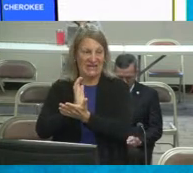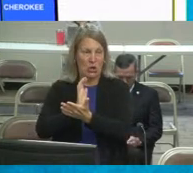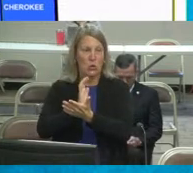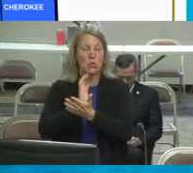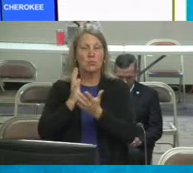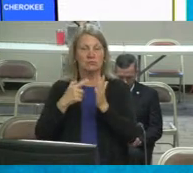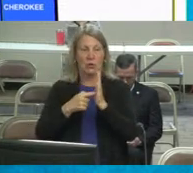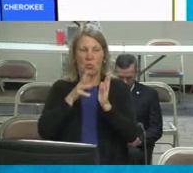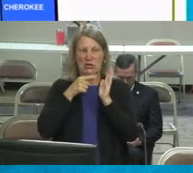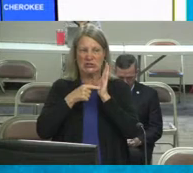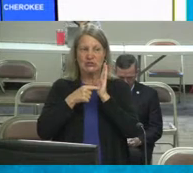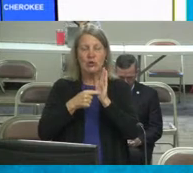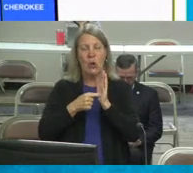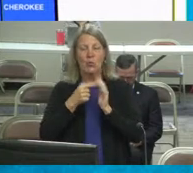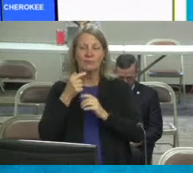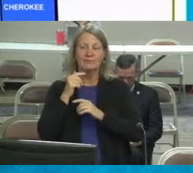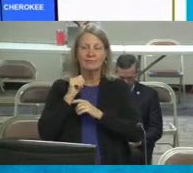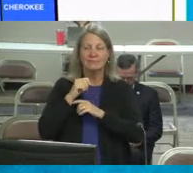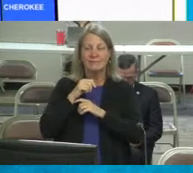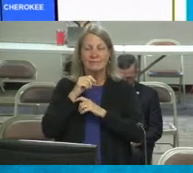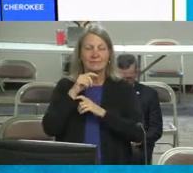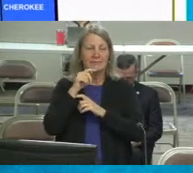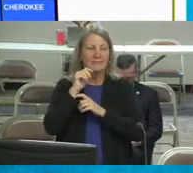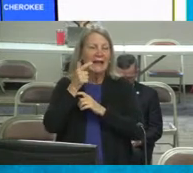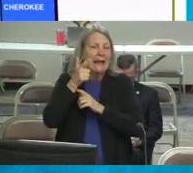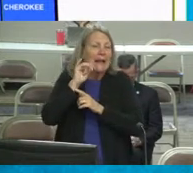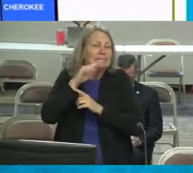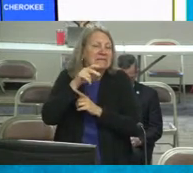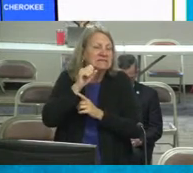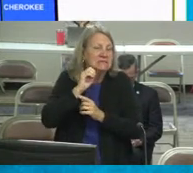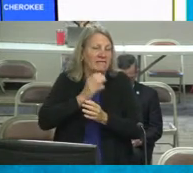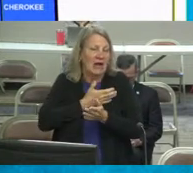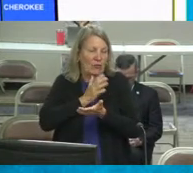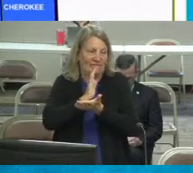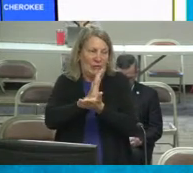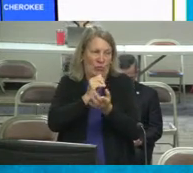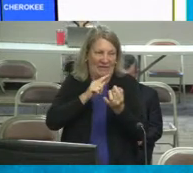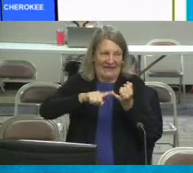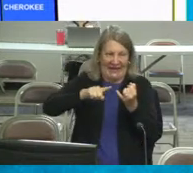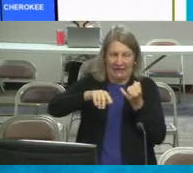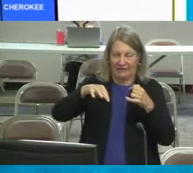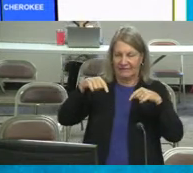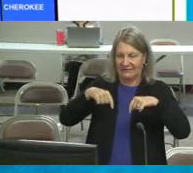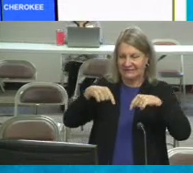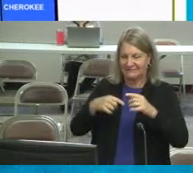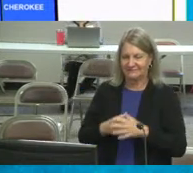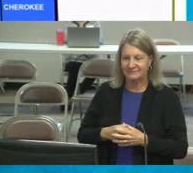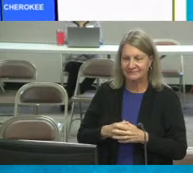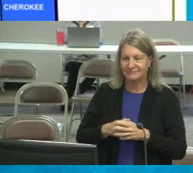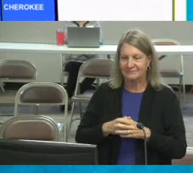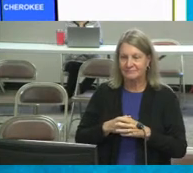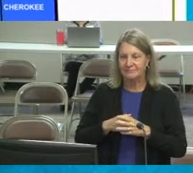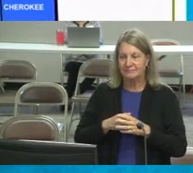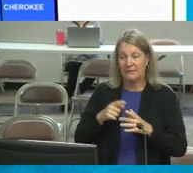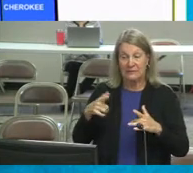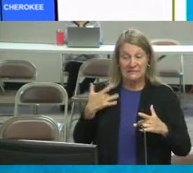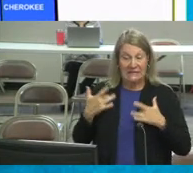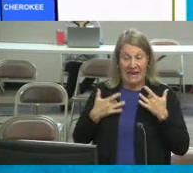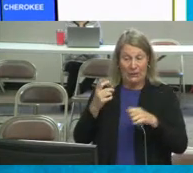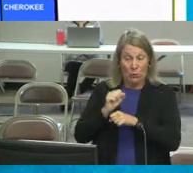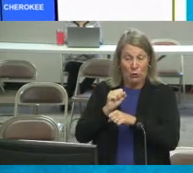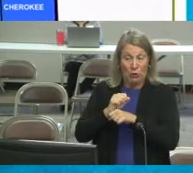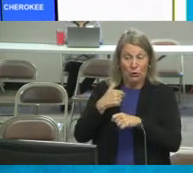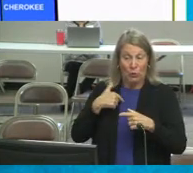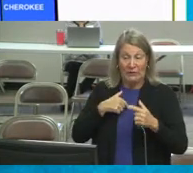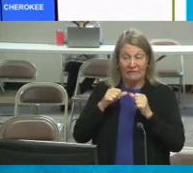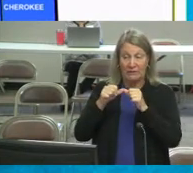one of our projects so we have been working on a video and I have uh the highlights of that video at the end of my presentation for